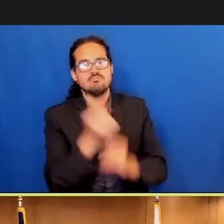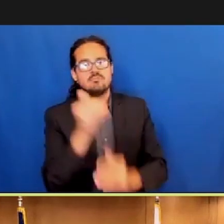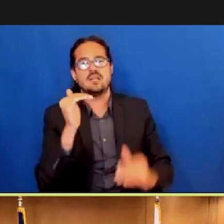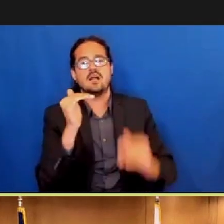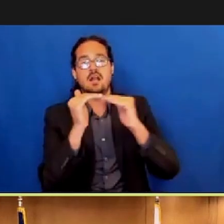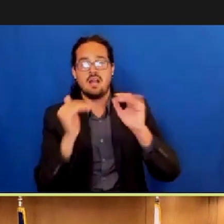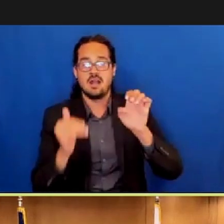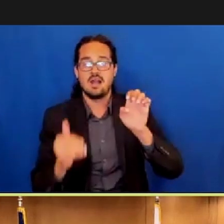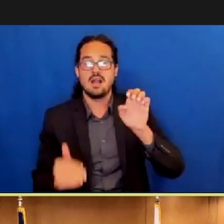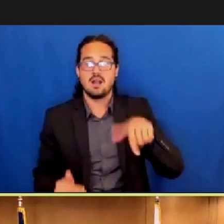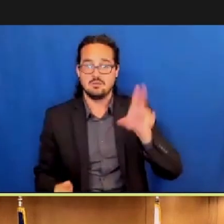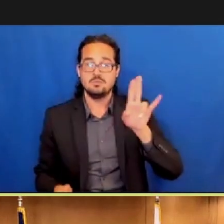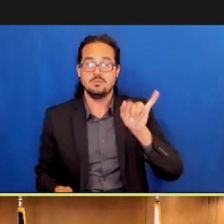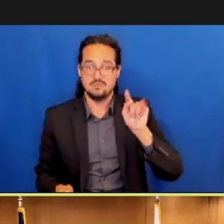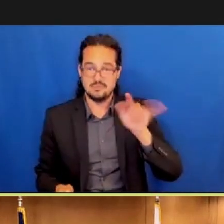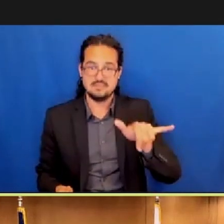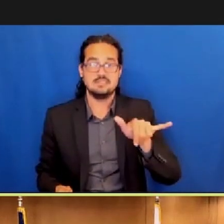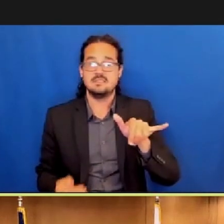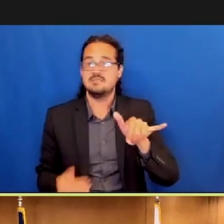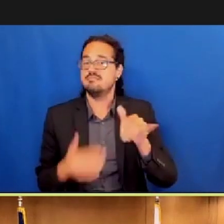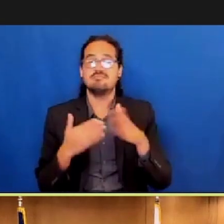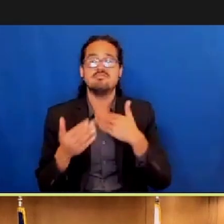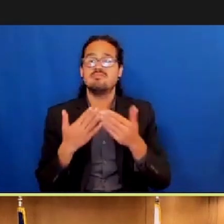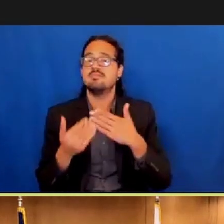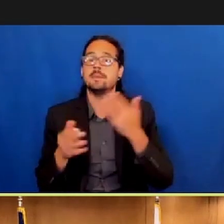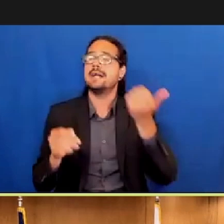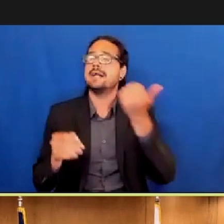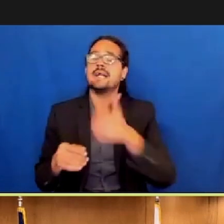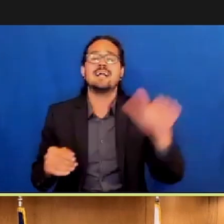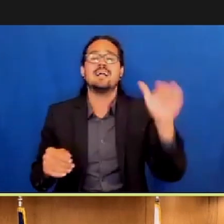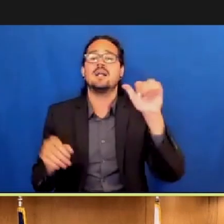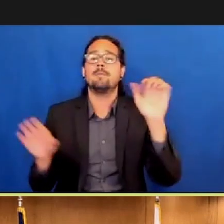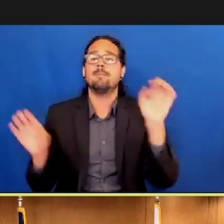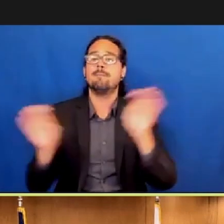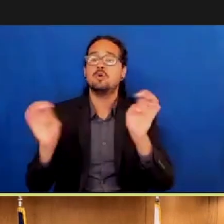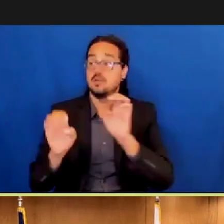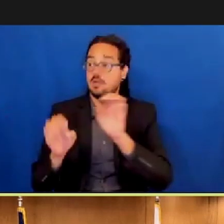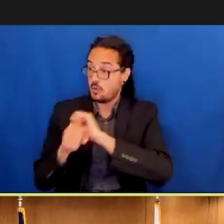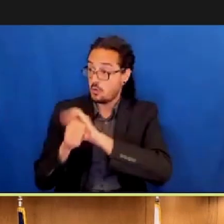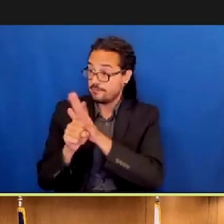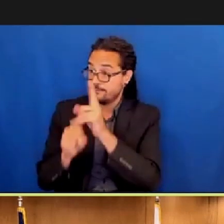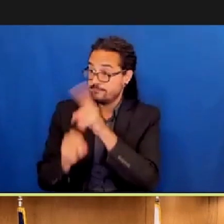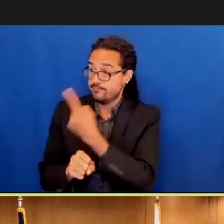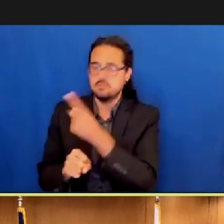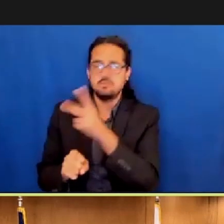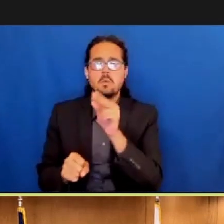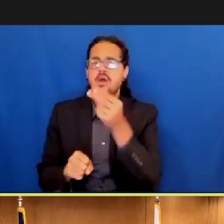pandemic. But we've learned a lot, and now it's for us to take that lesson and move forward.